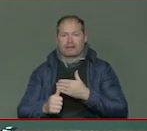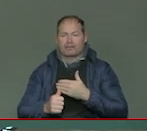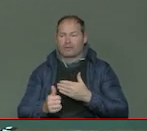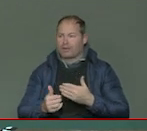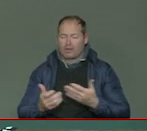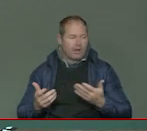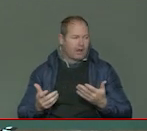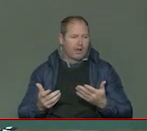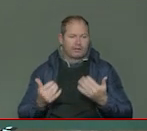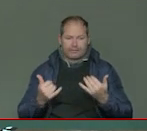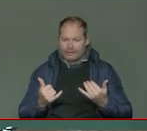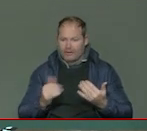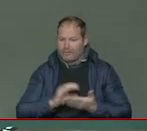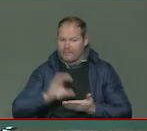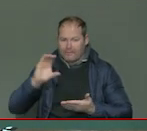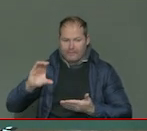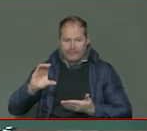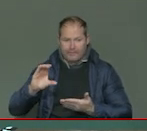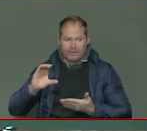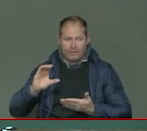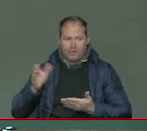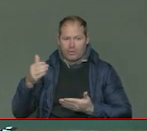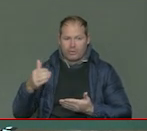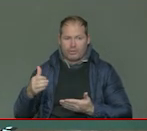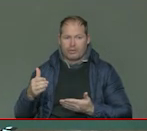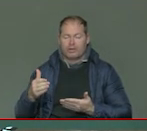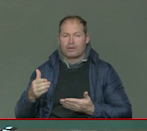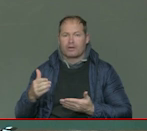of April wasn't in our bank statements?